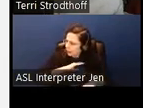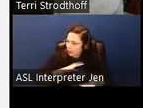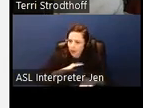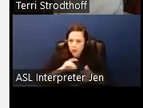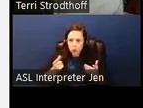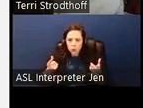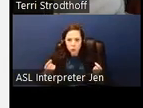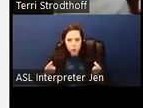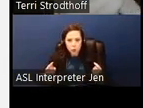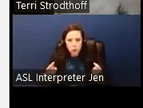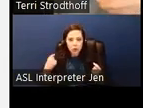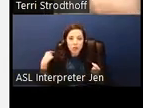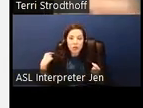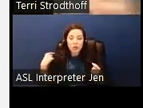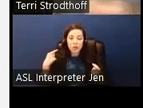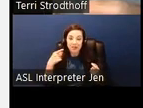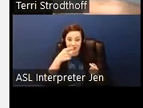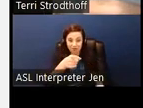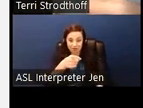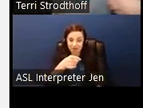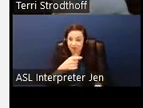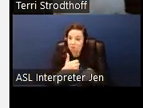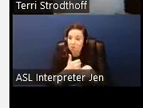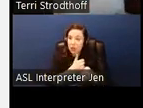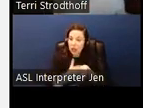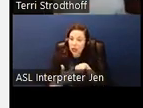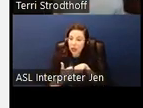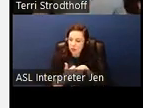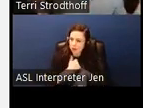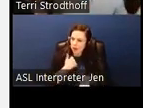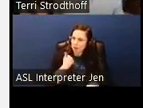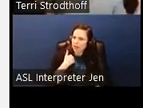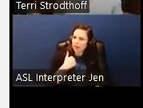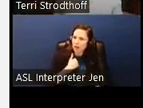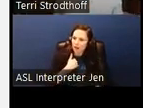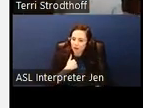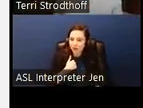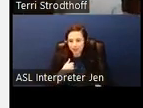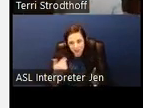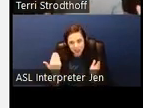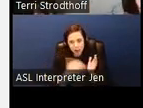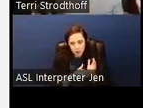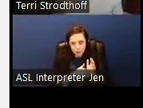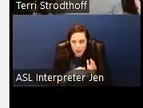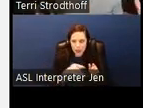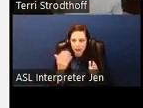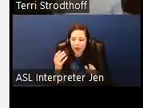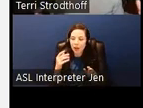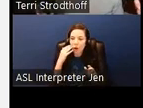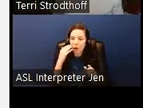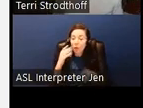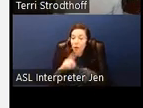out? We figure it out by this is my fault. It's a repeat of what I said before, but hopefully putting it in the context of this is a